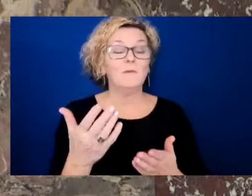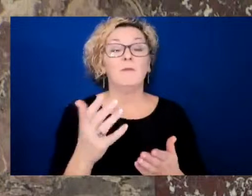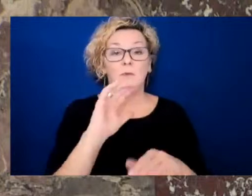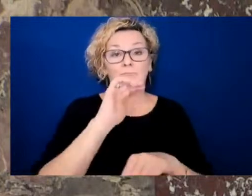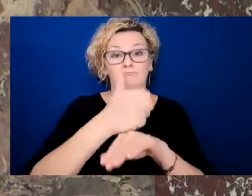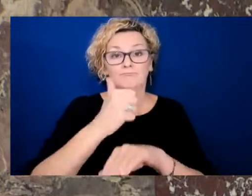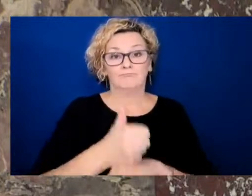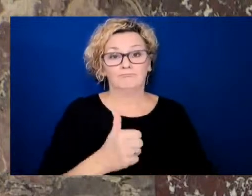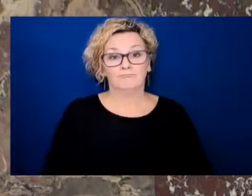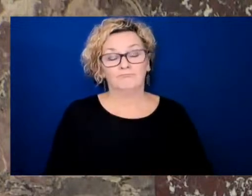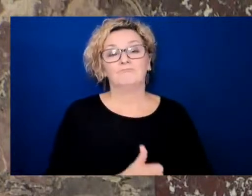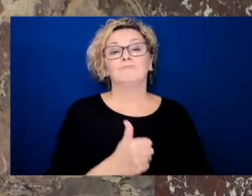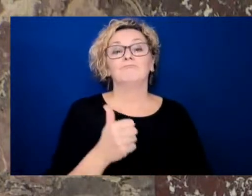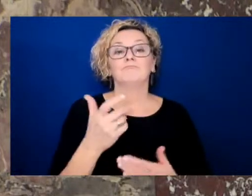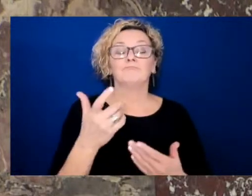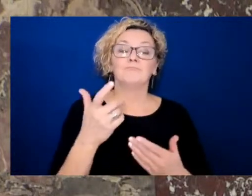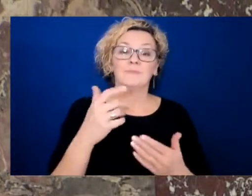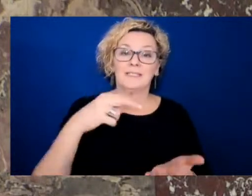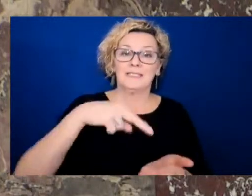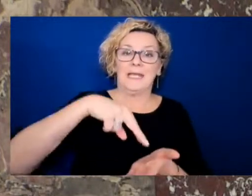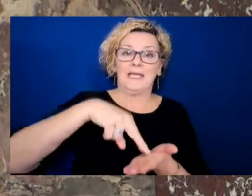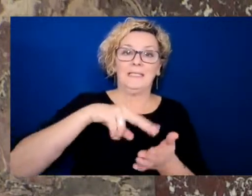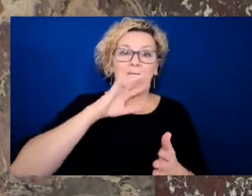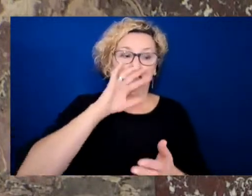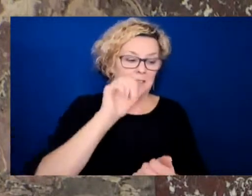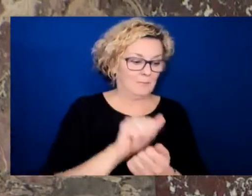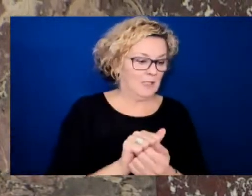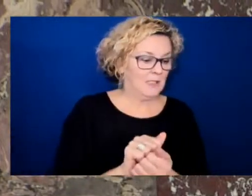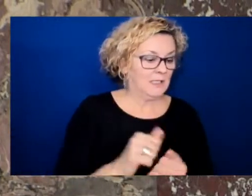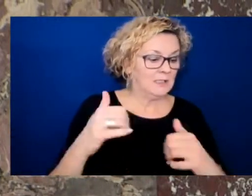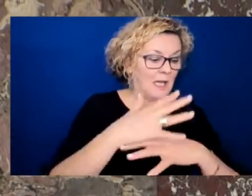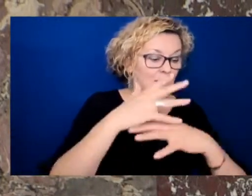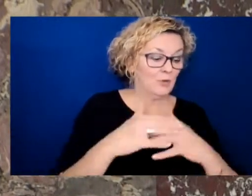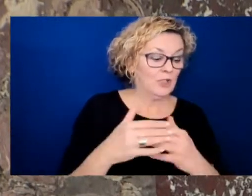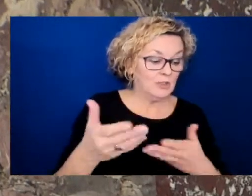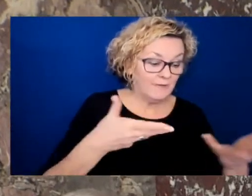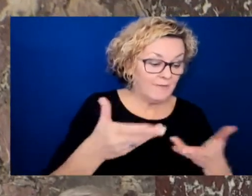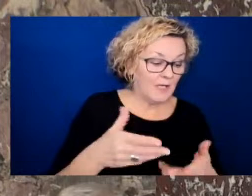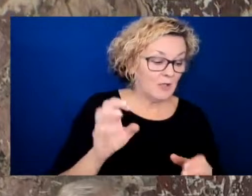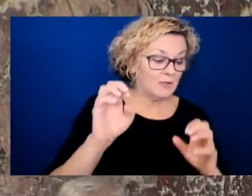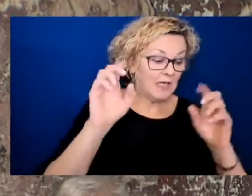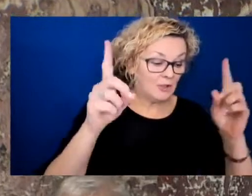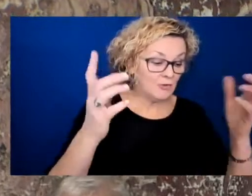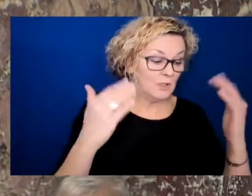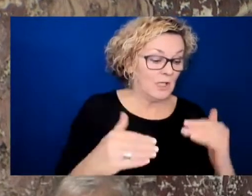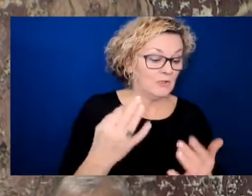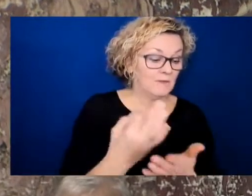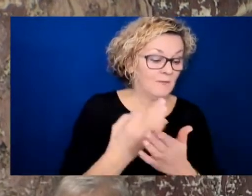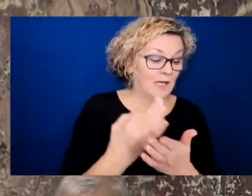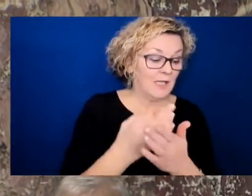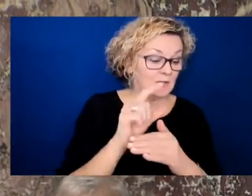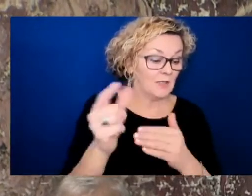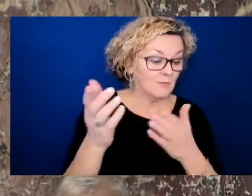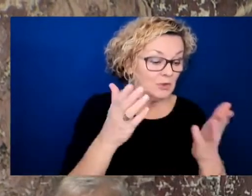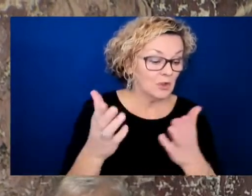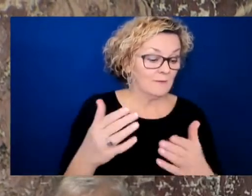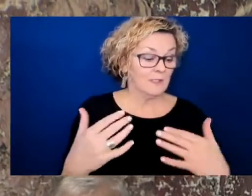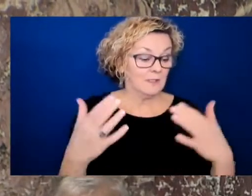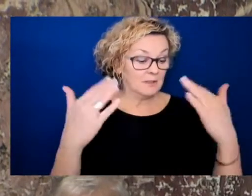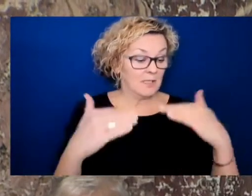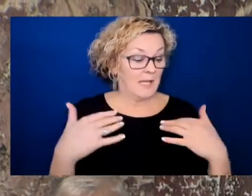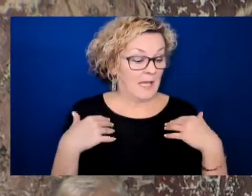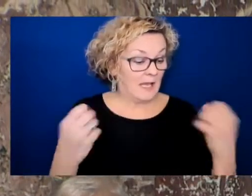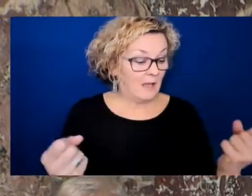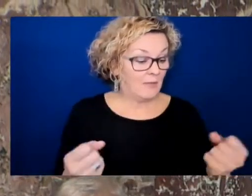be appointed for the following purposes: 1, Aboriginal Affairs; 2, Education; 3, Finance and Government Services; 4, Health; 5, Public Accounts; 6, Parliamentary